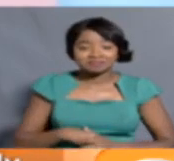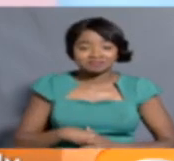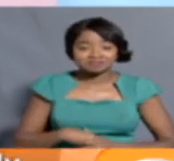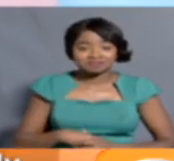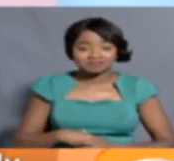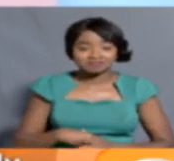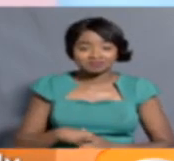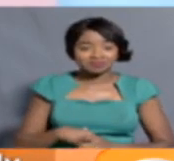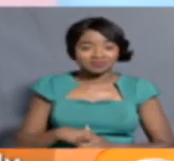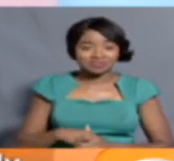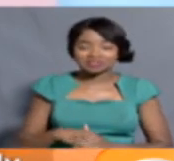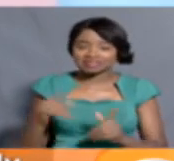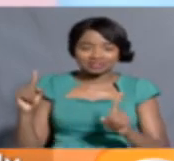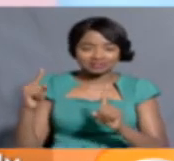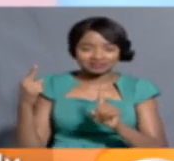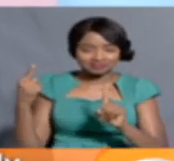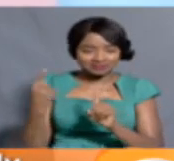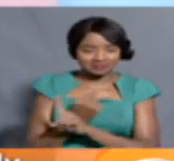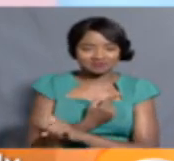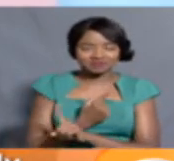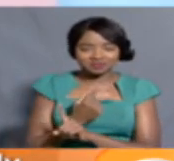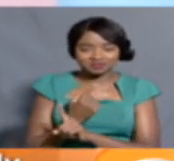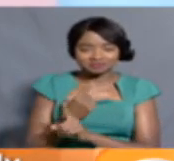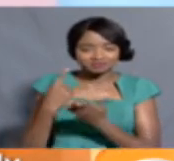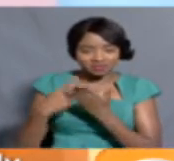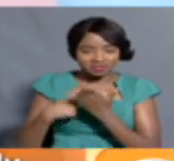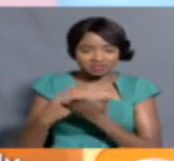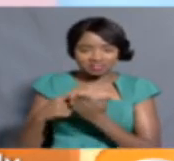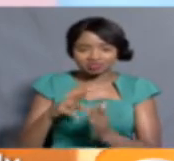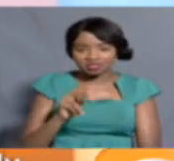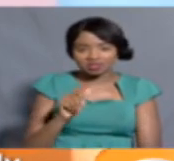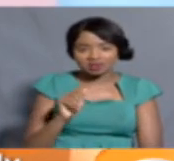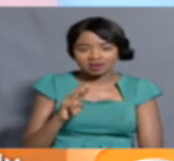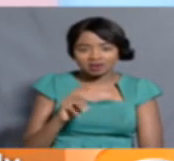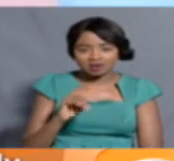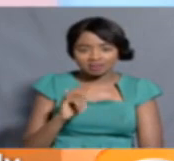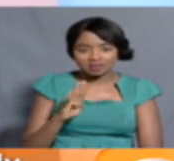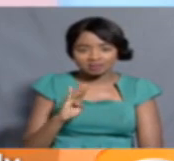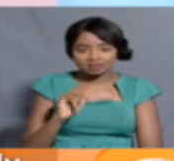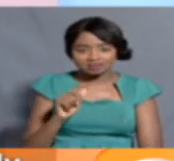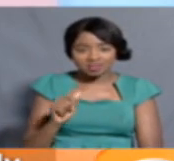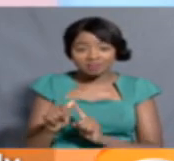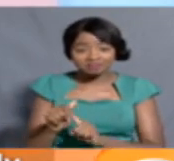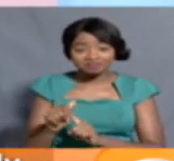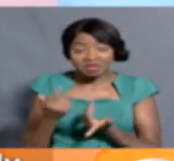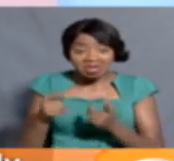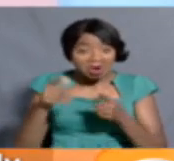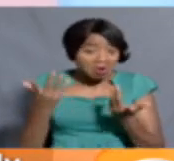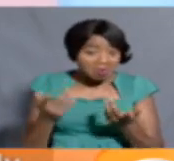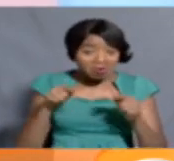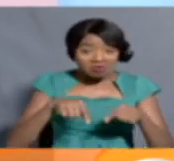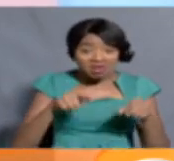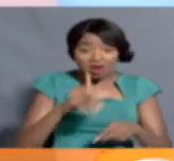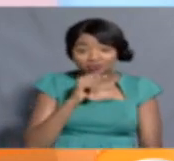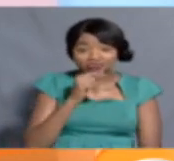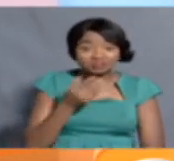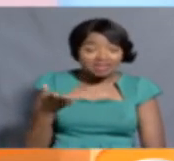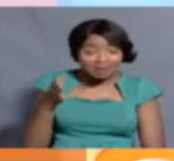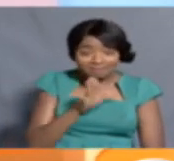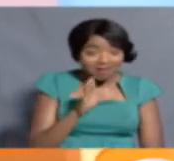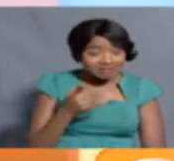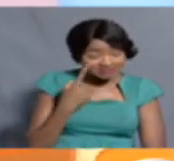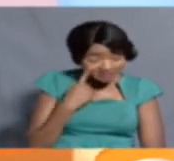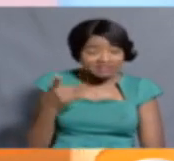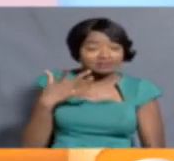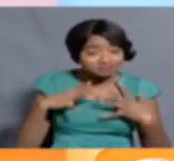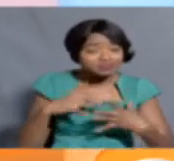a whole hullabaloo that even caused the president to have his accounts shut down. In fact, someone is asking, Je, Twitter, ya rais imerudishwa, is he seeing what